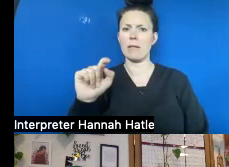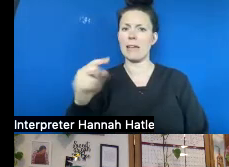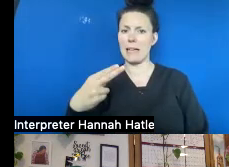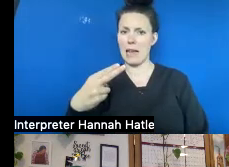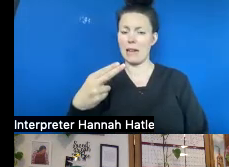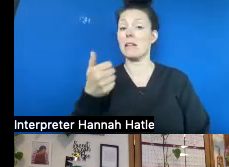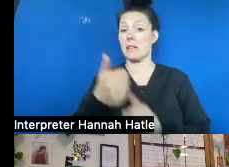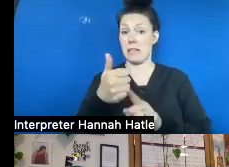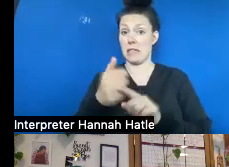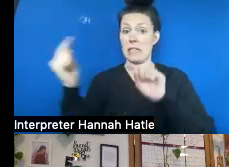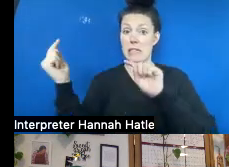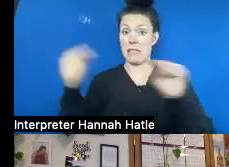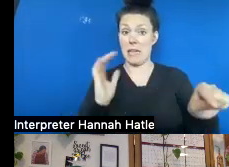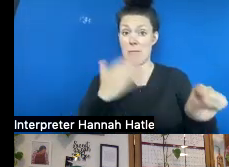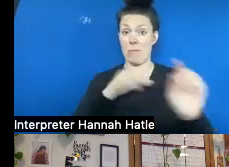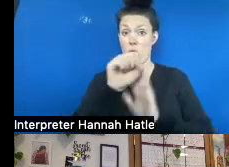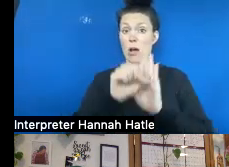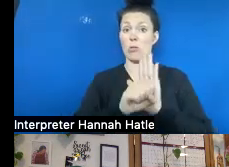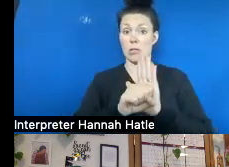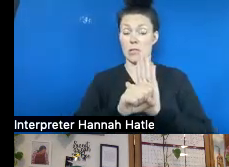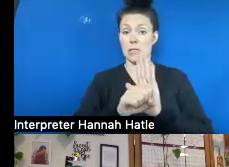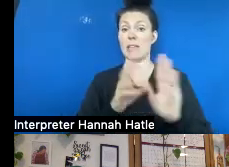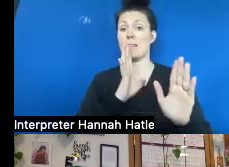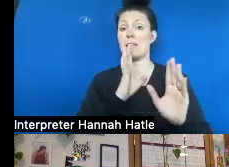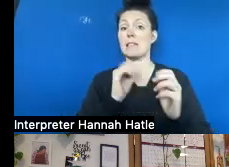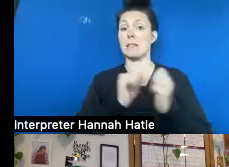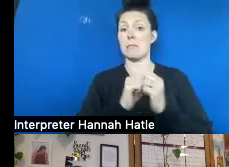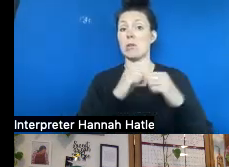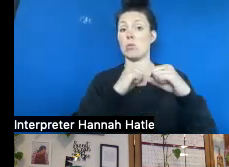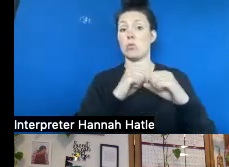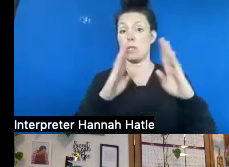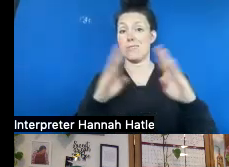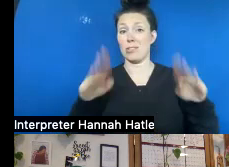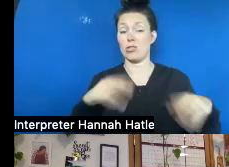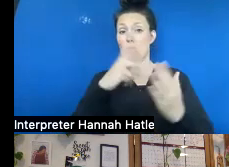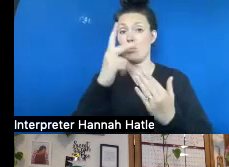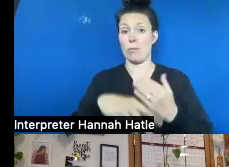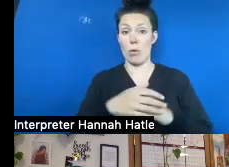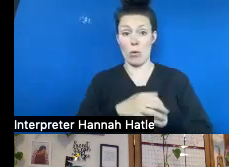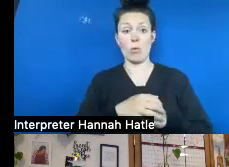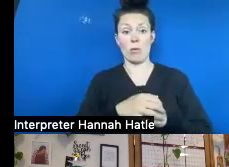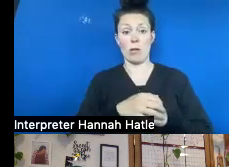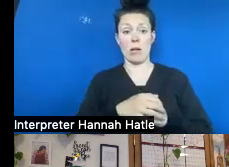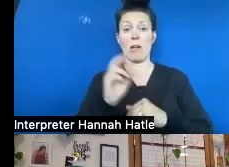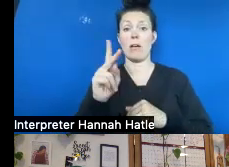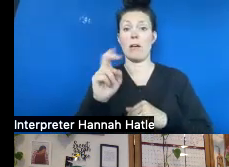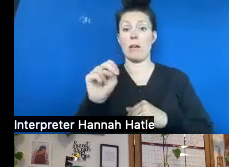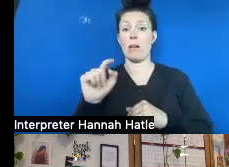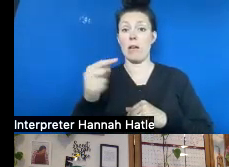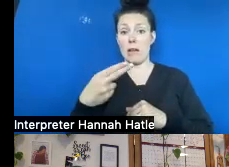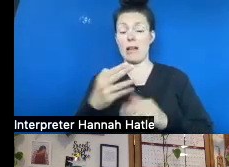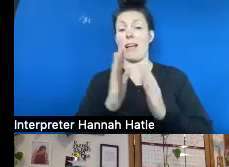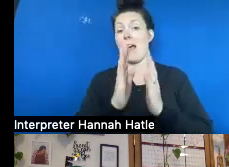traveled to our state to talk with shelter programs. And he asked them